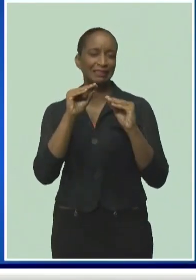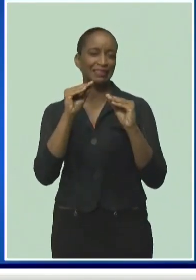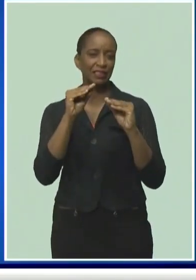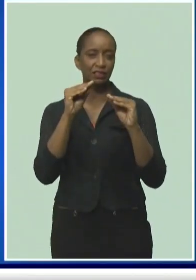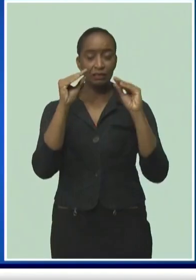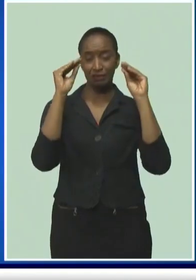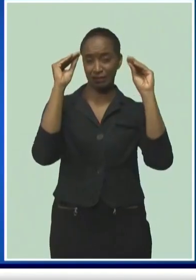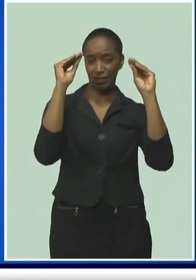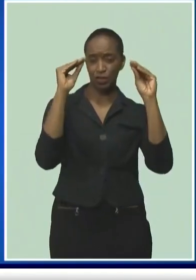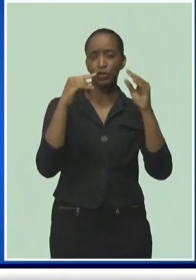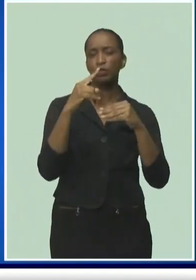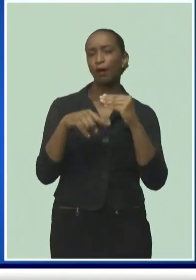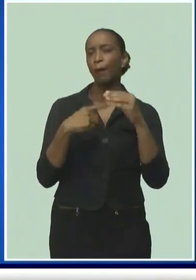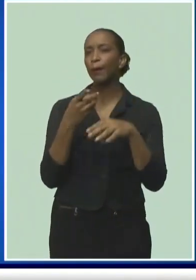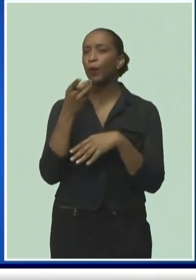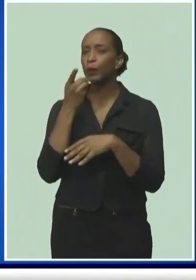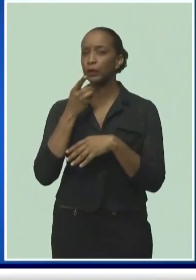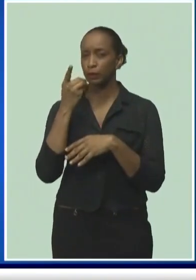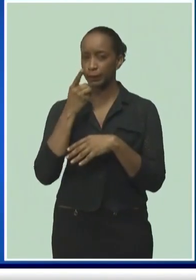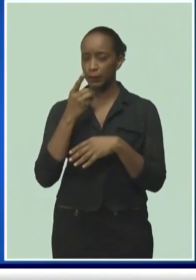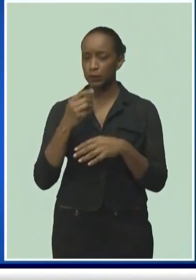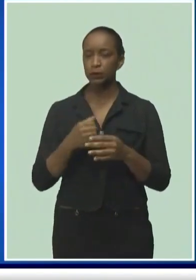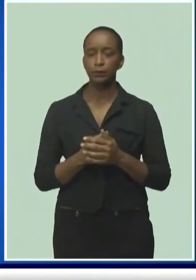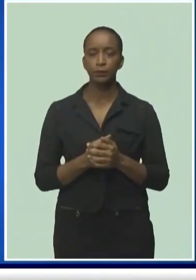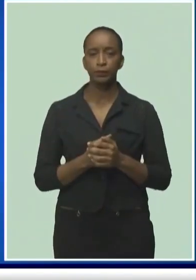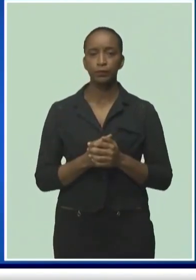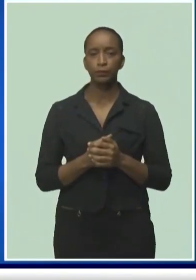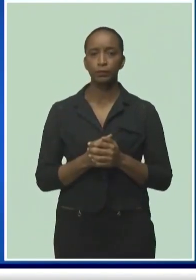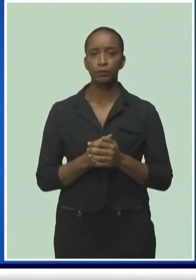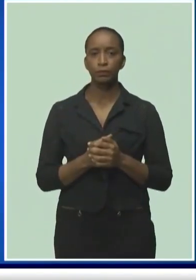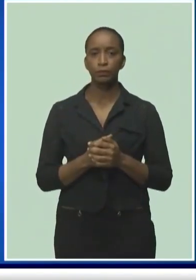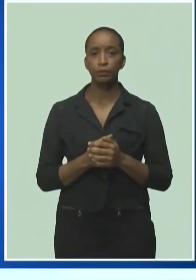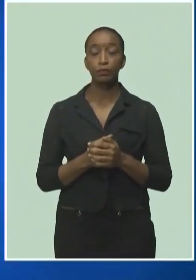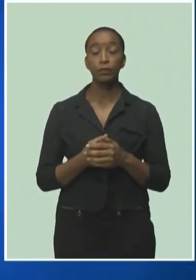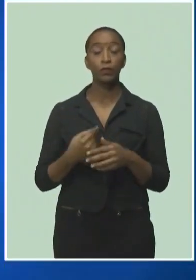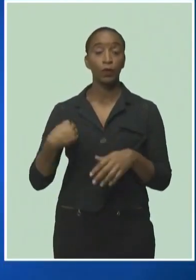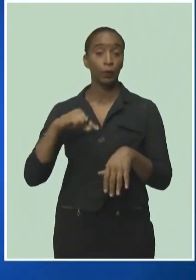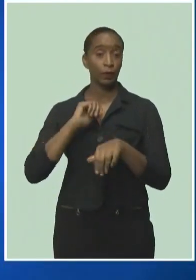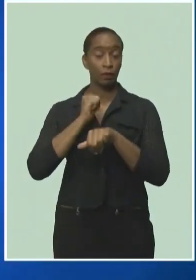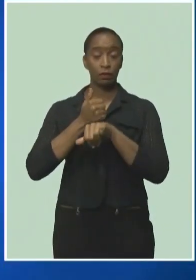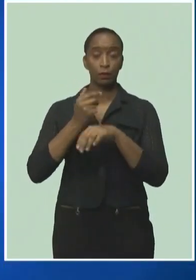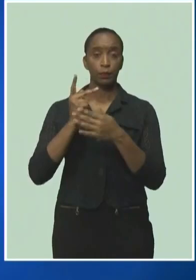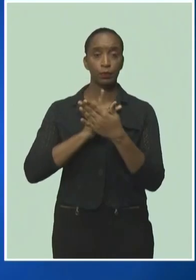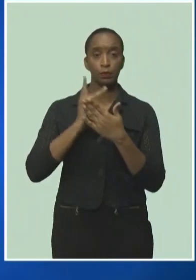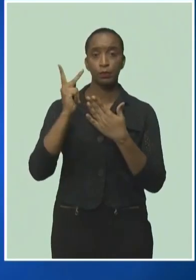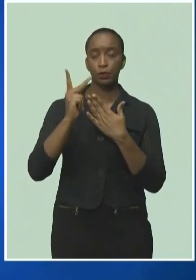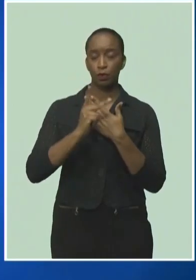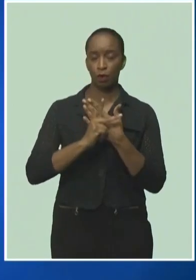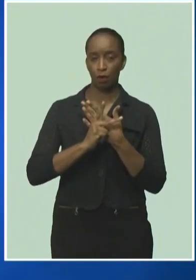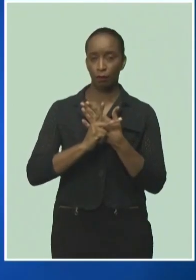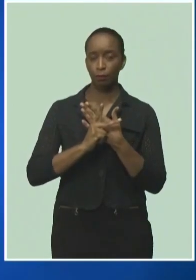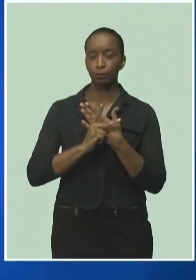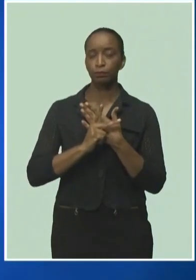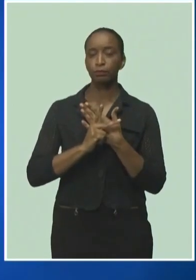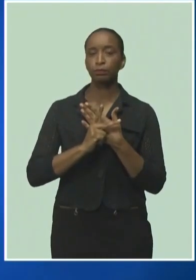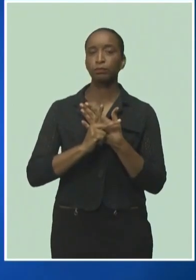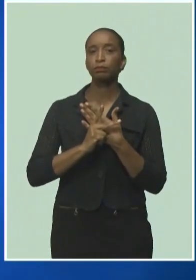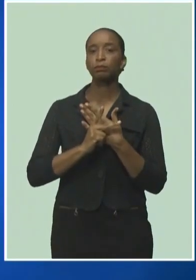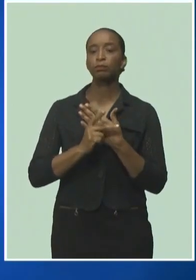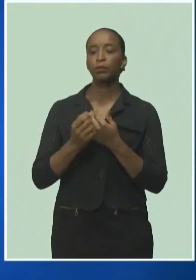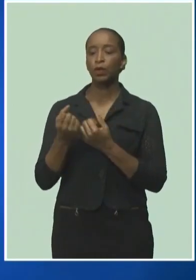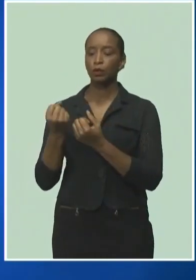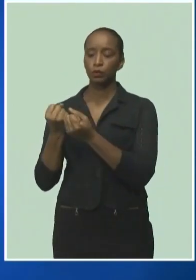our corporate social responsibility program, the Power to Make a Difference program. We are proud partners of 2 of